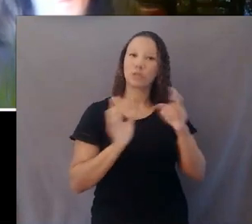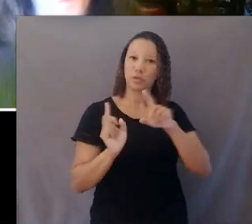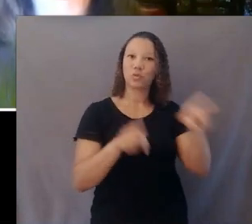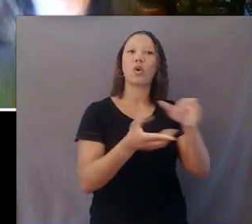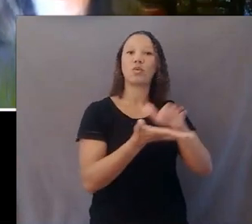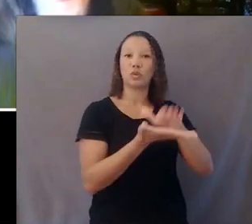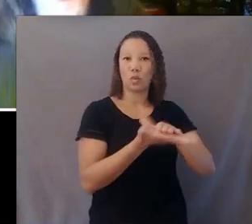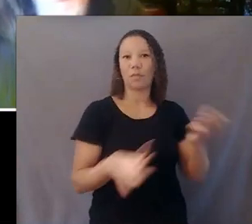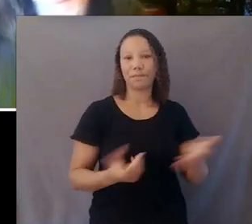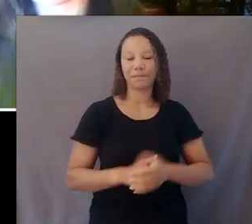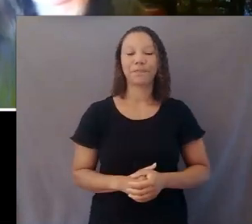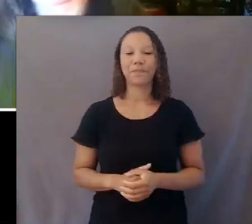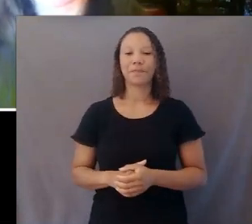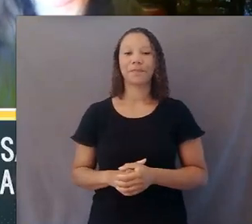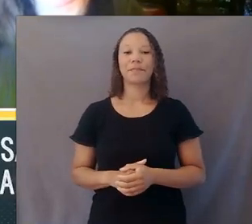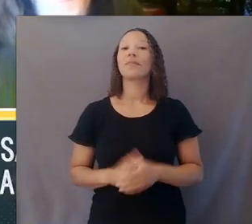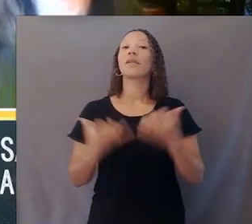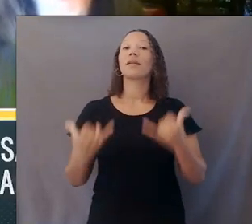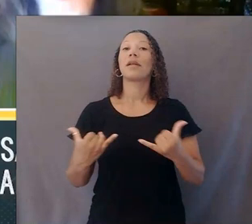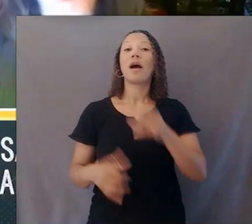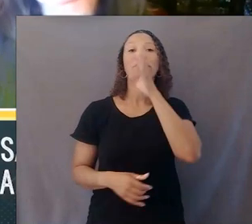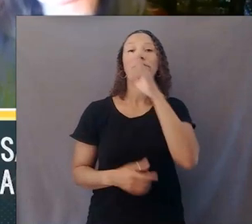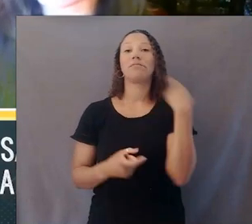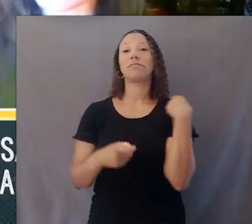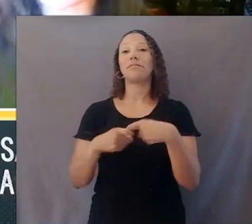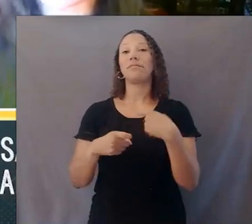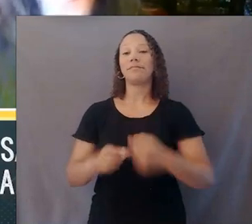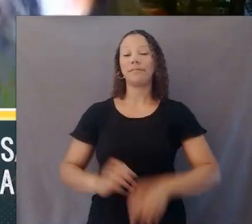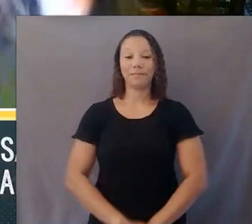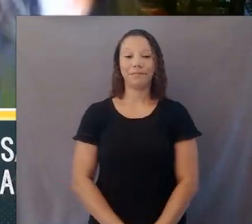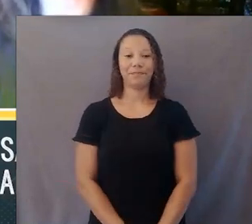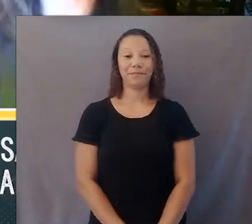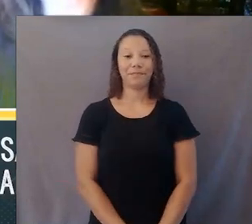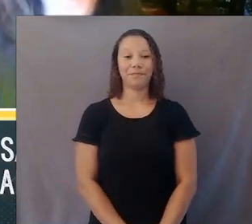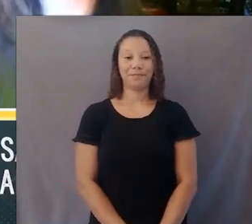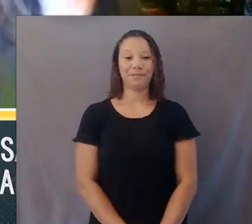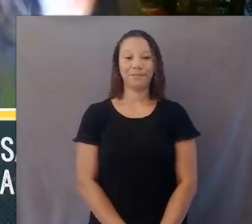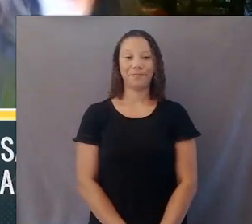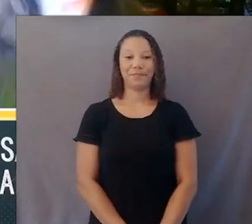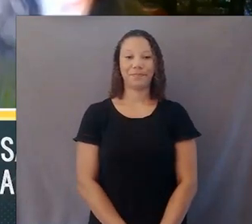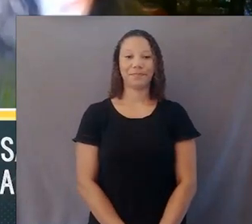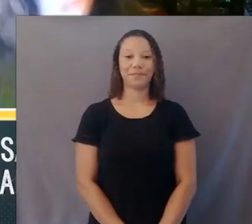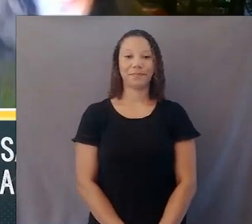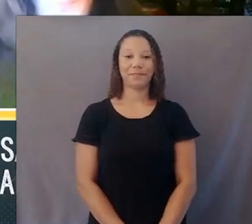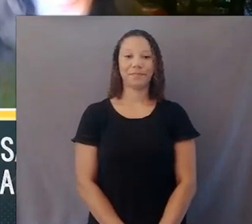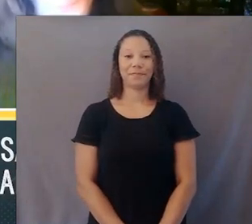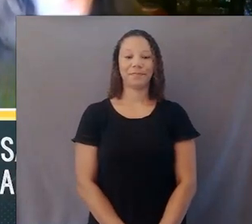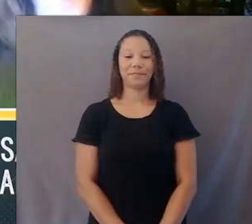Very good. Entonces, en español, ¿qué es lo que las familias necesitan saber sobre